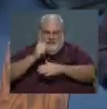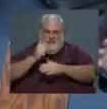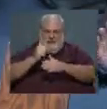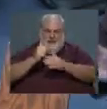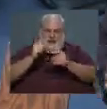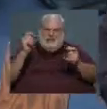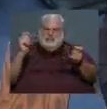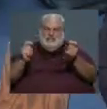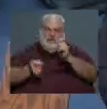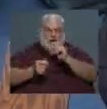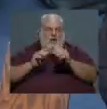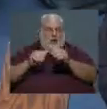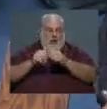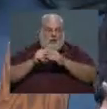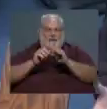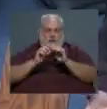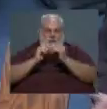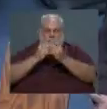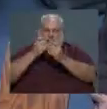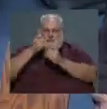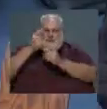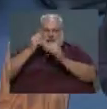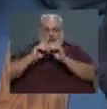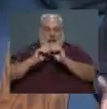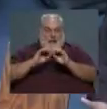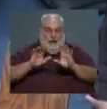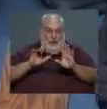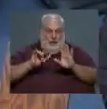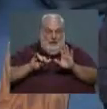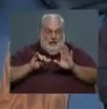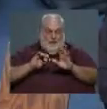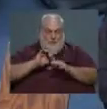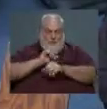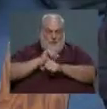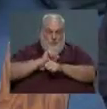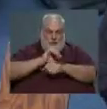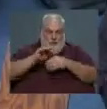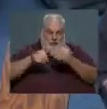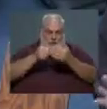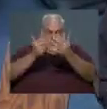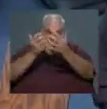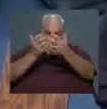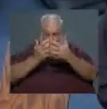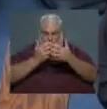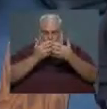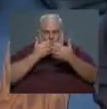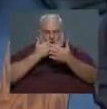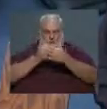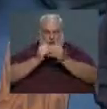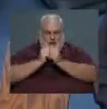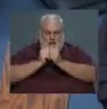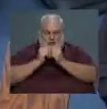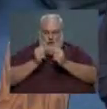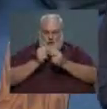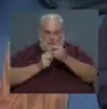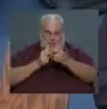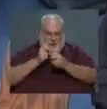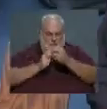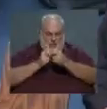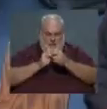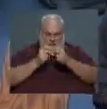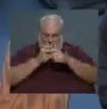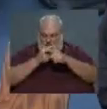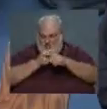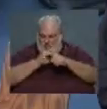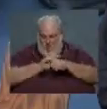all of our departments have figured out. And the good news is that we all work well together. That's the best part. We didn't have any issues with working